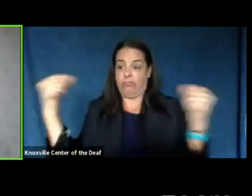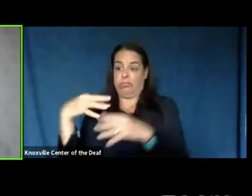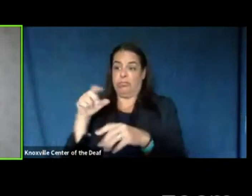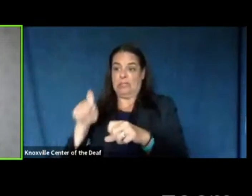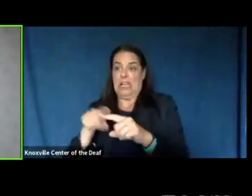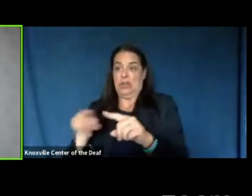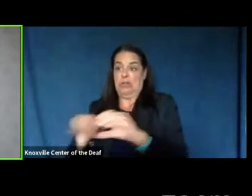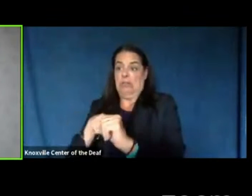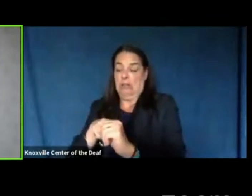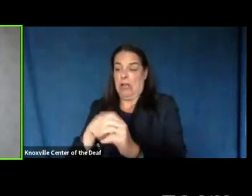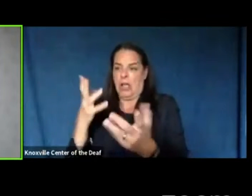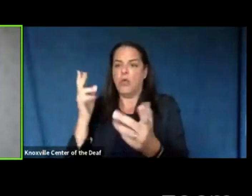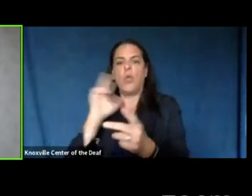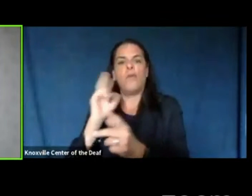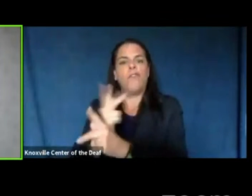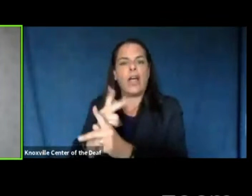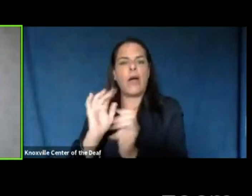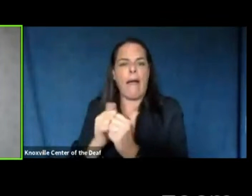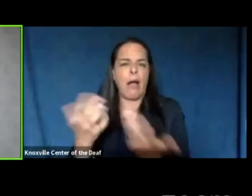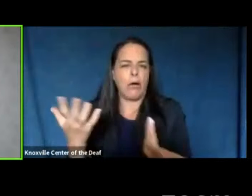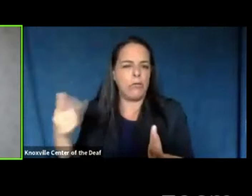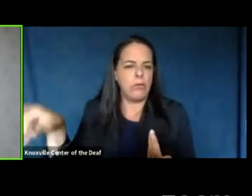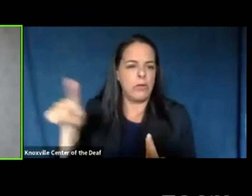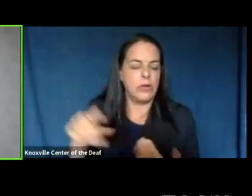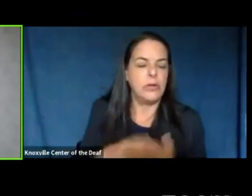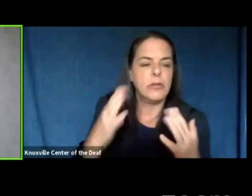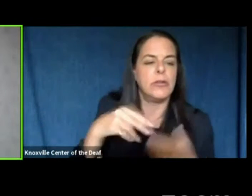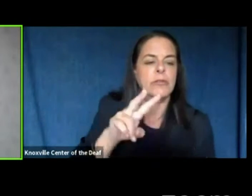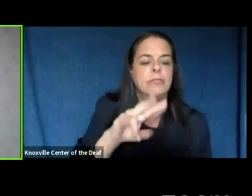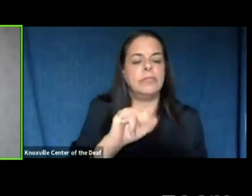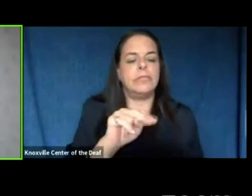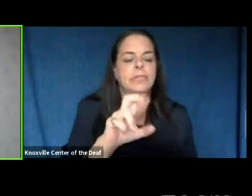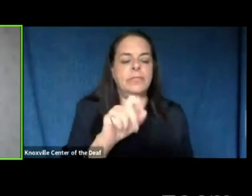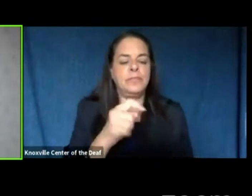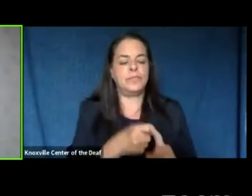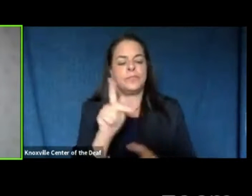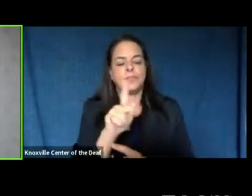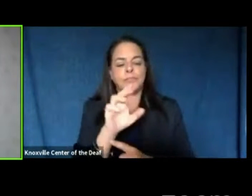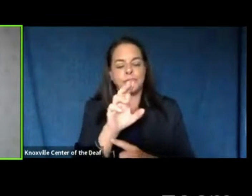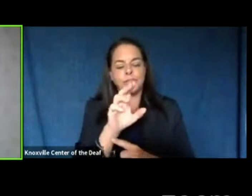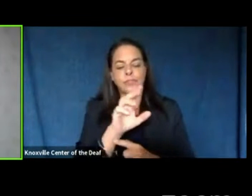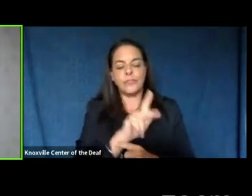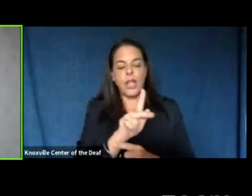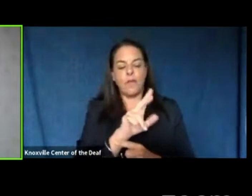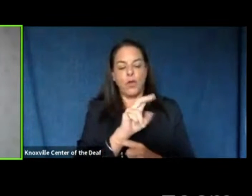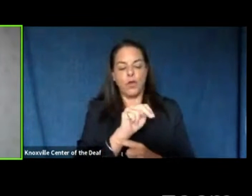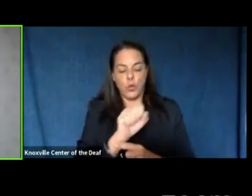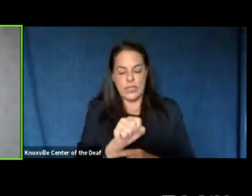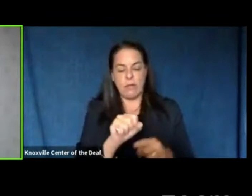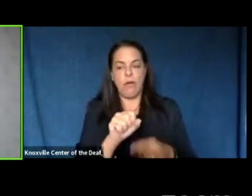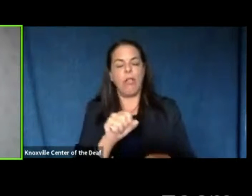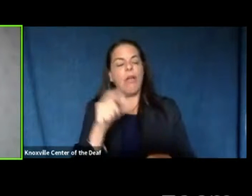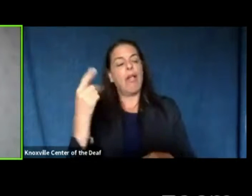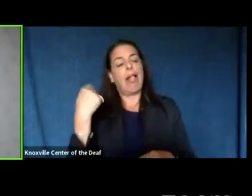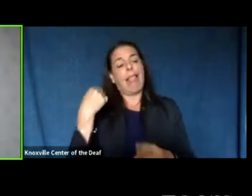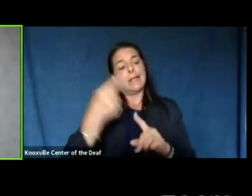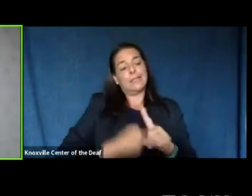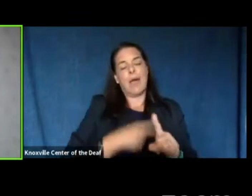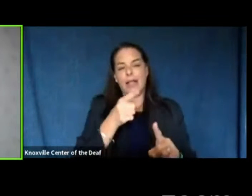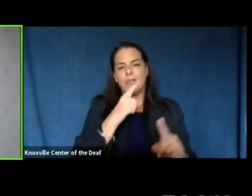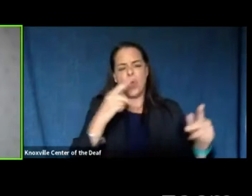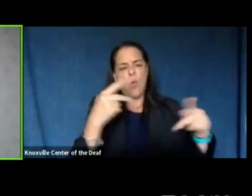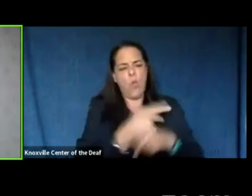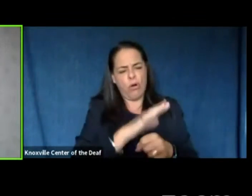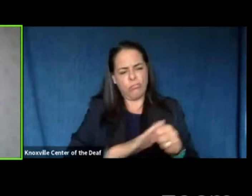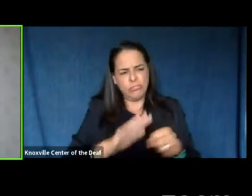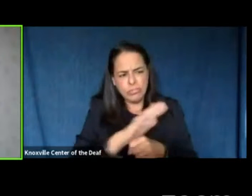need is at that time. From Vincent with the Sentinel, the past month has been the worst month locally for the pandemic. Do you anticipate that August